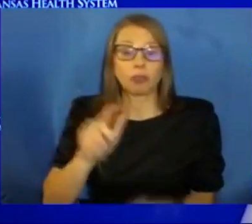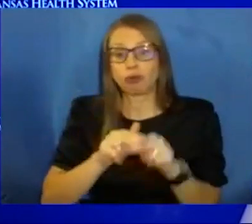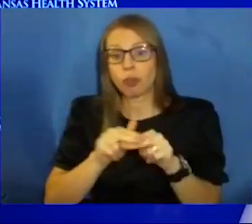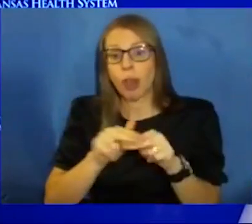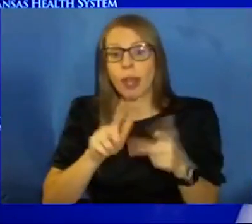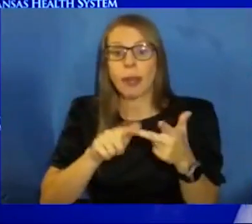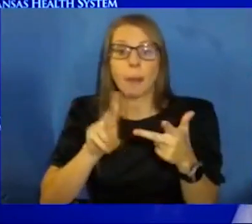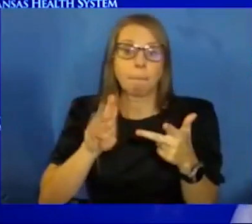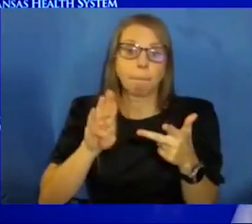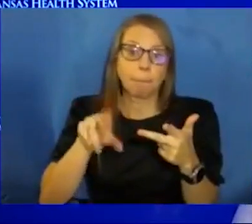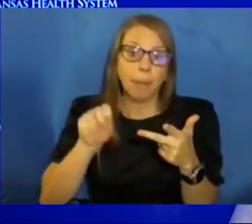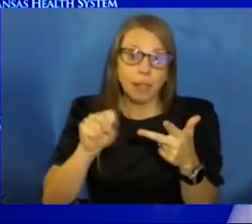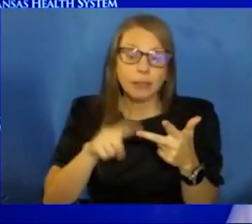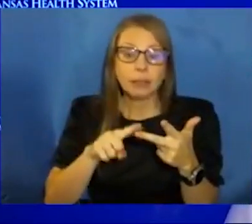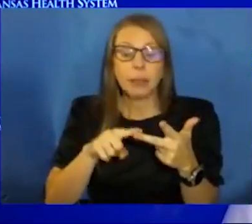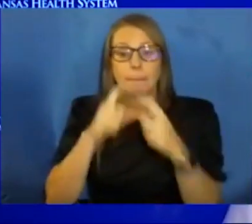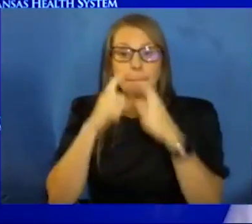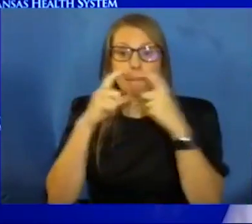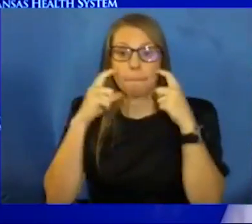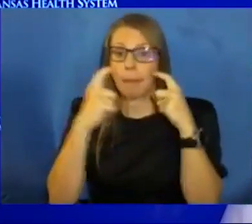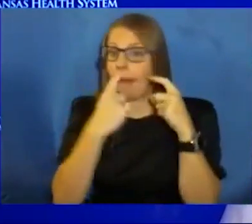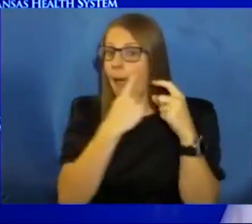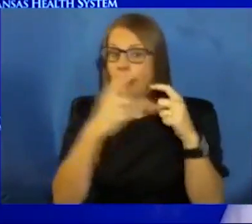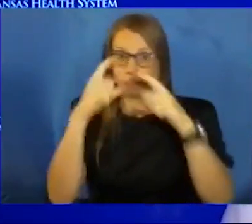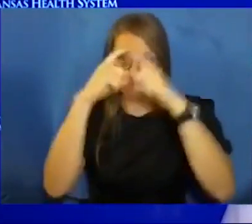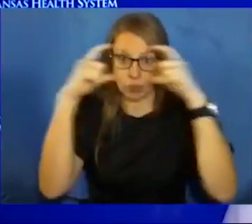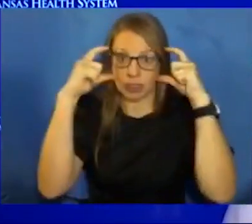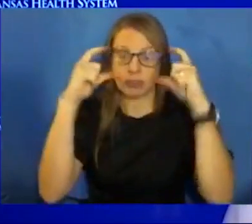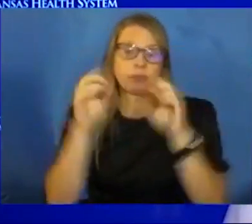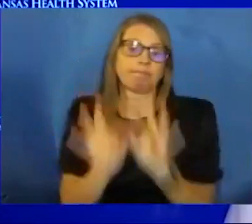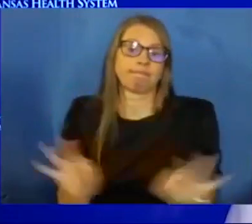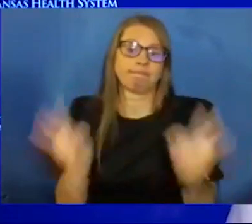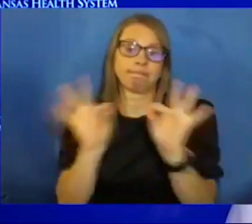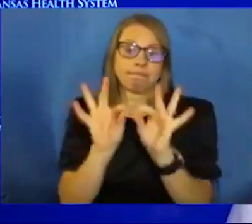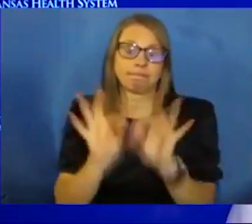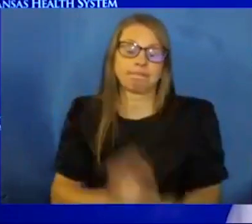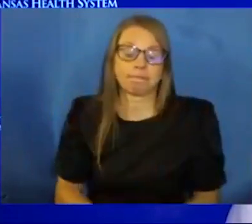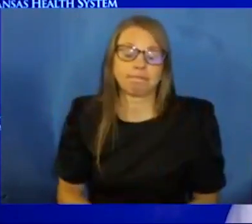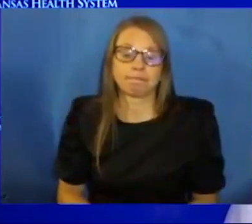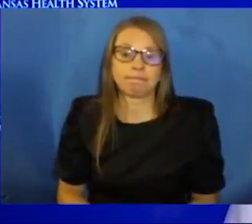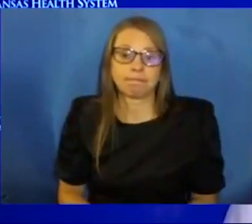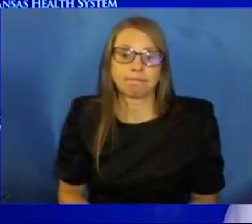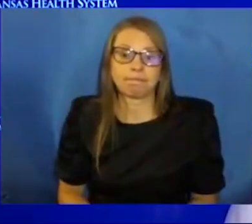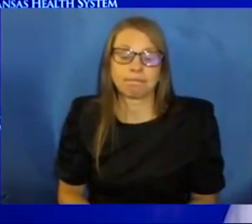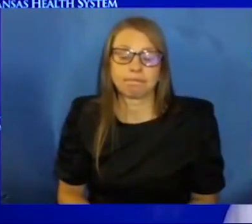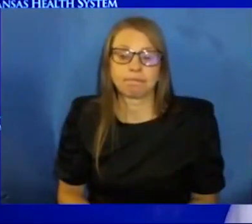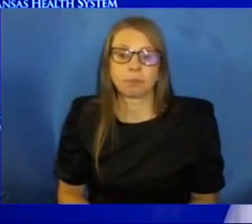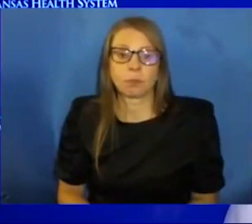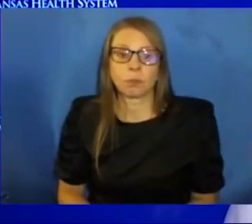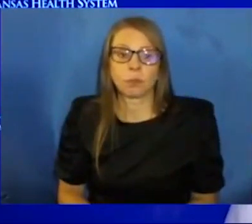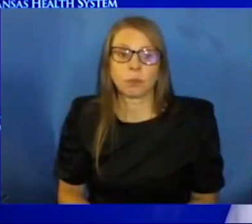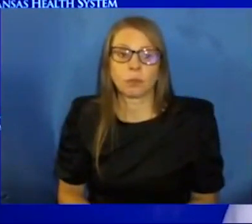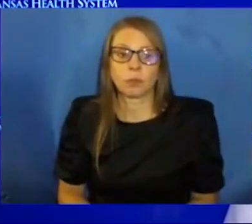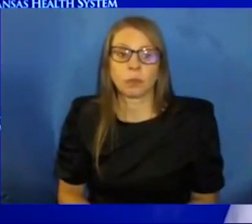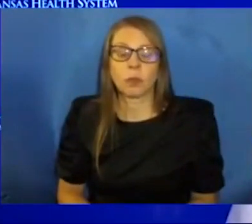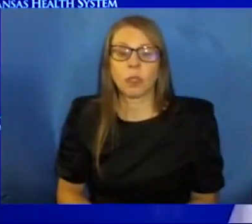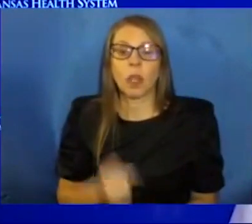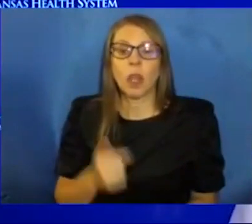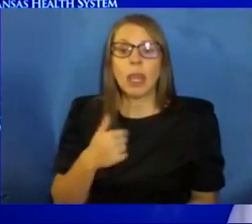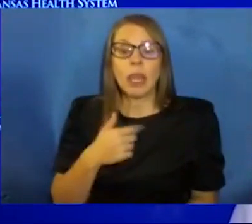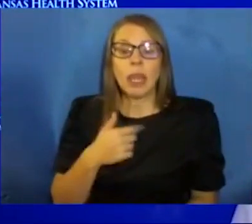out of the airport and you're, again, you're outside, go ahead and take off your mask and your eye protection. But for that traveling, whether it is